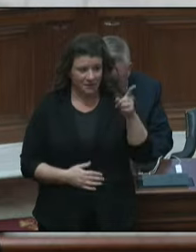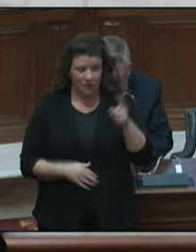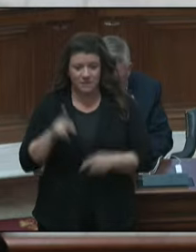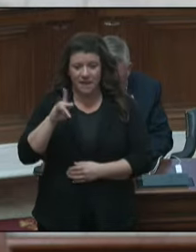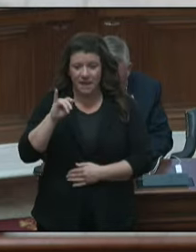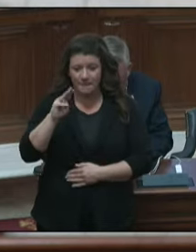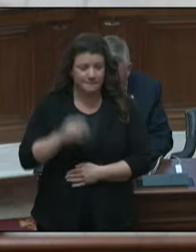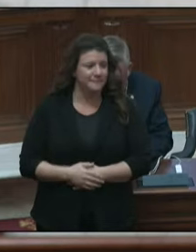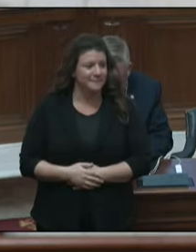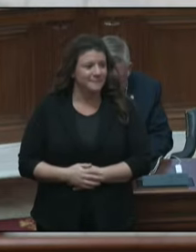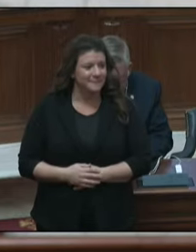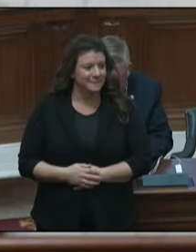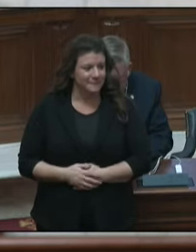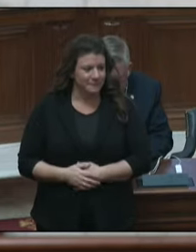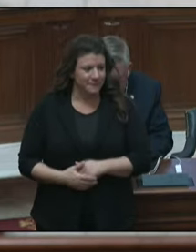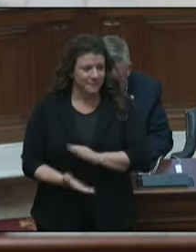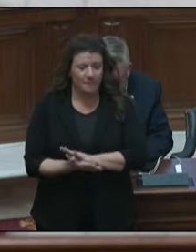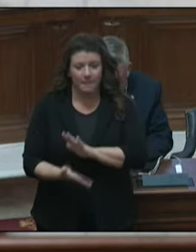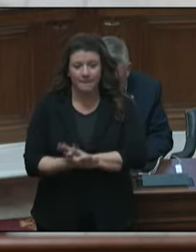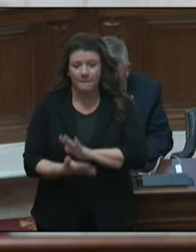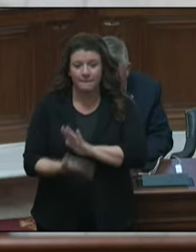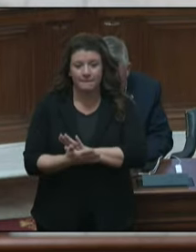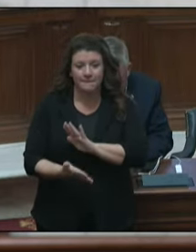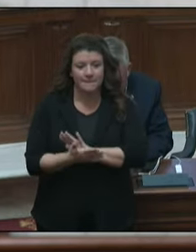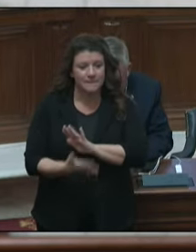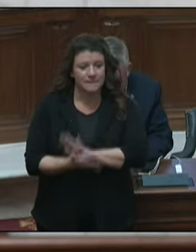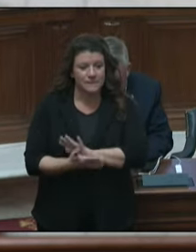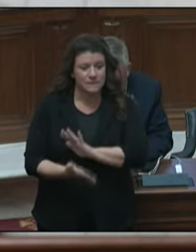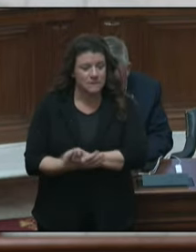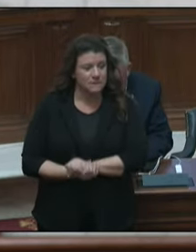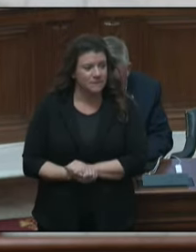Kim. Please give her a big round of applause.